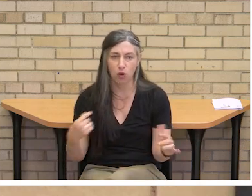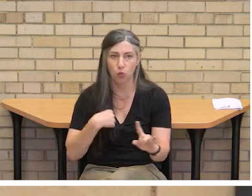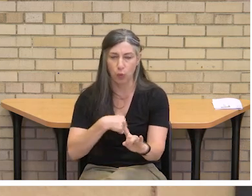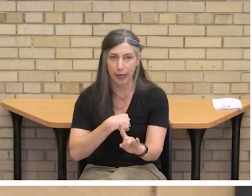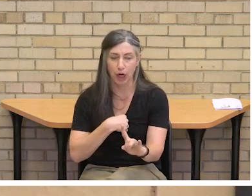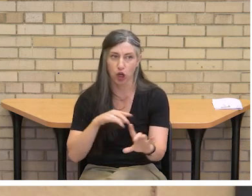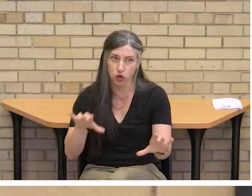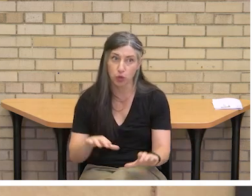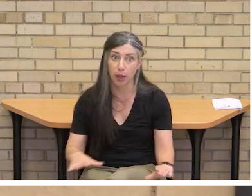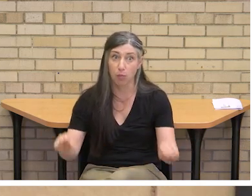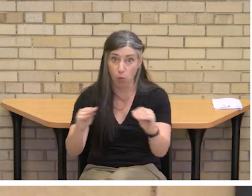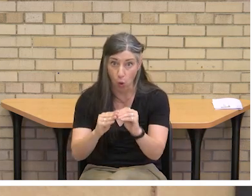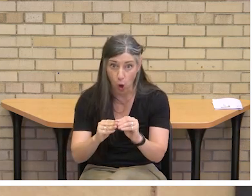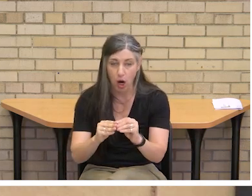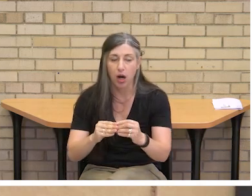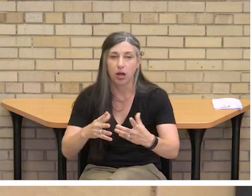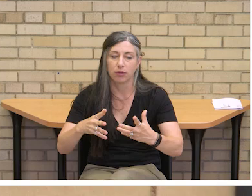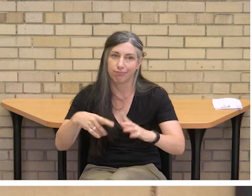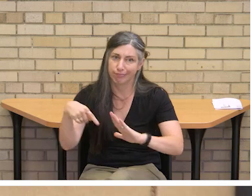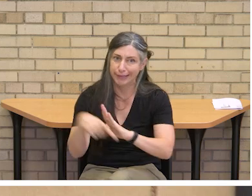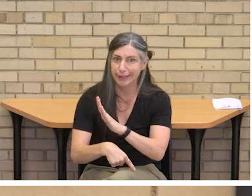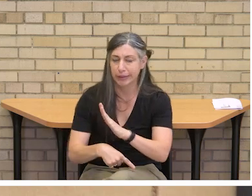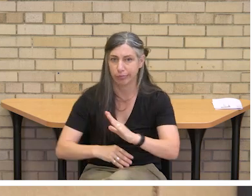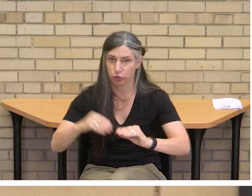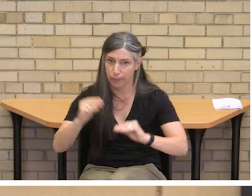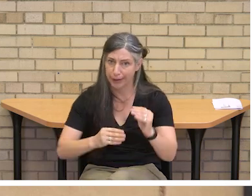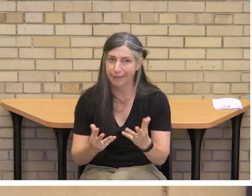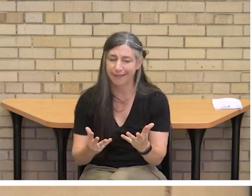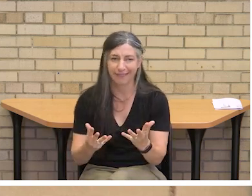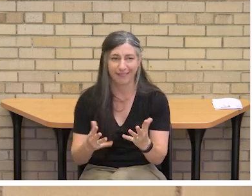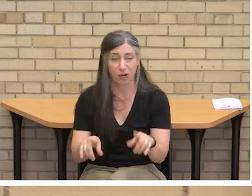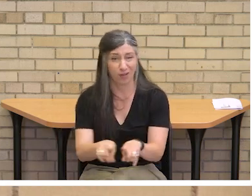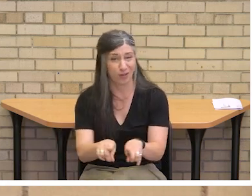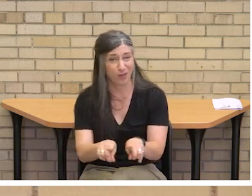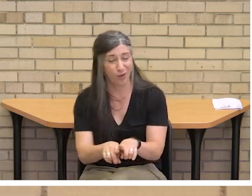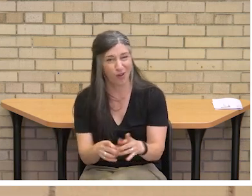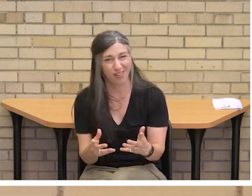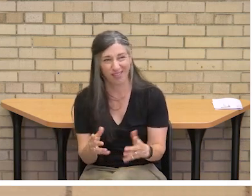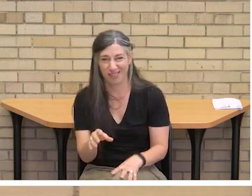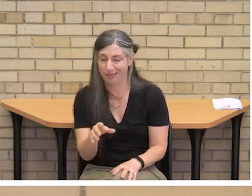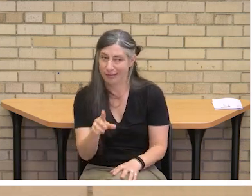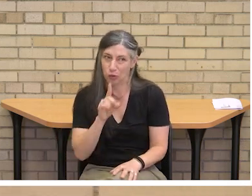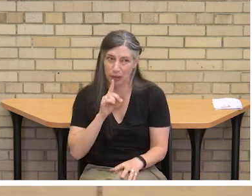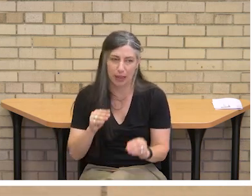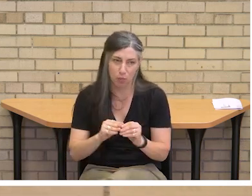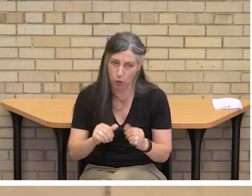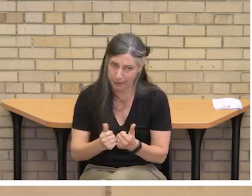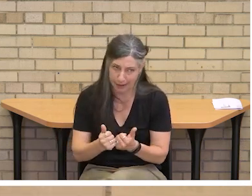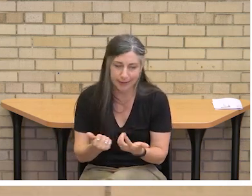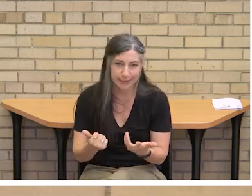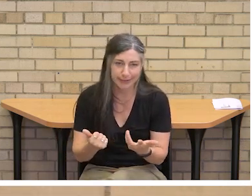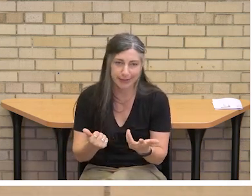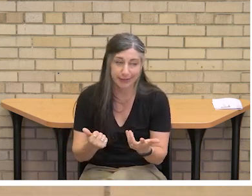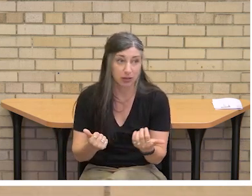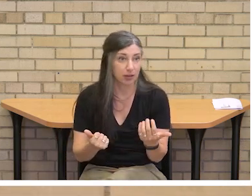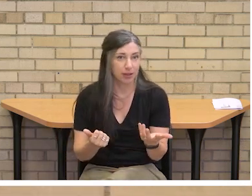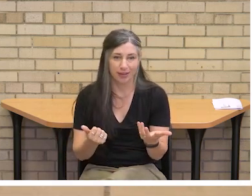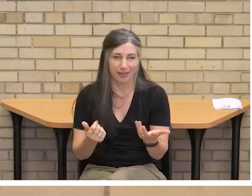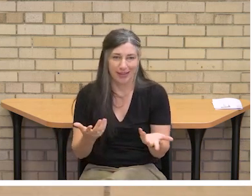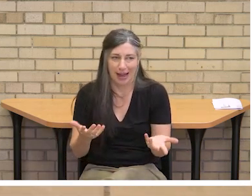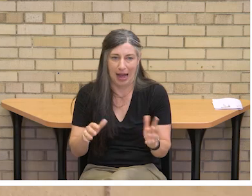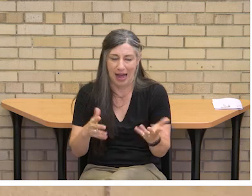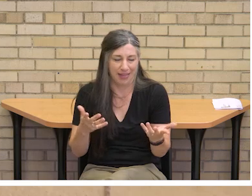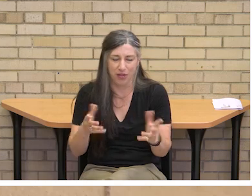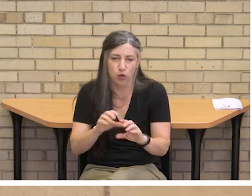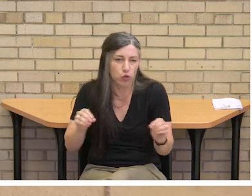mile on the repairs, it's also that much harder. There wasn't a way to keep a